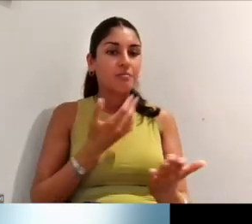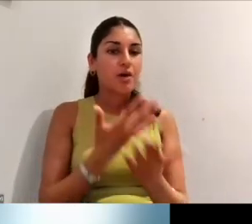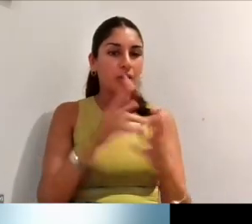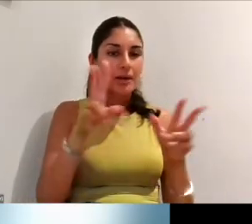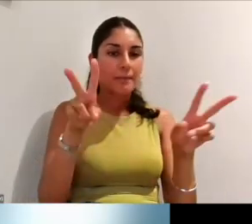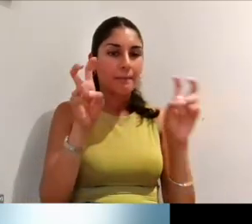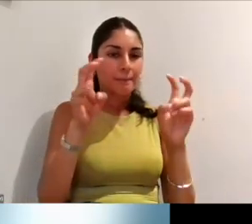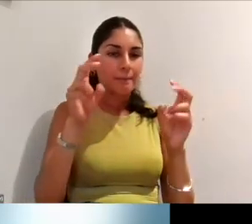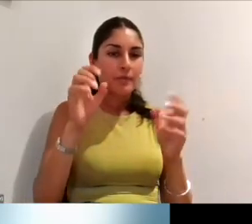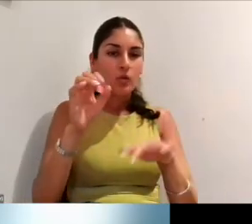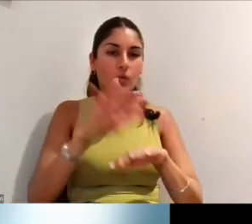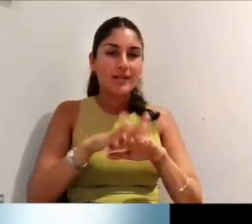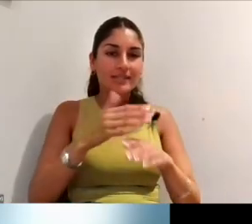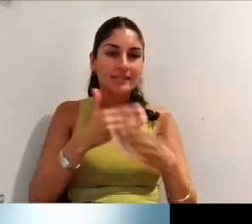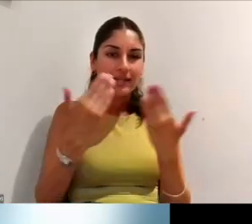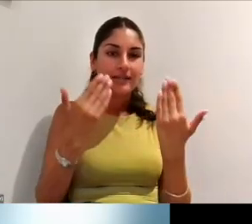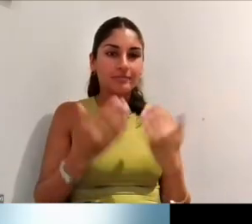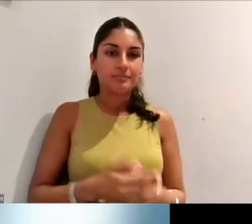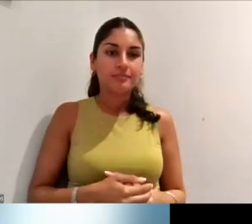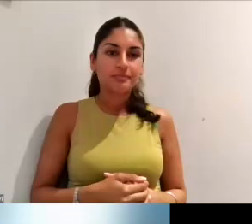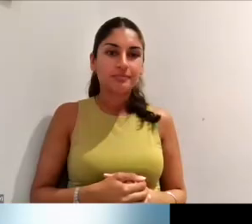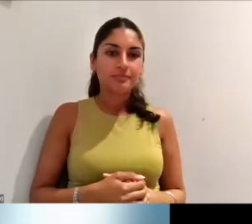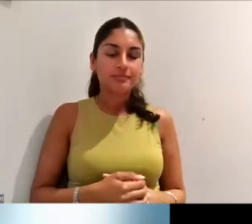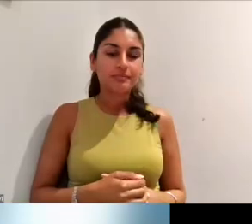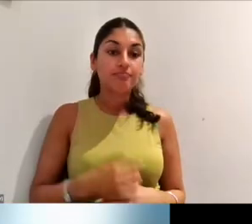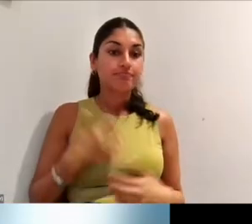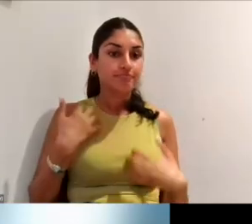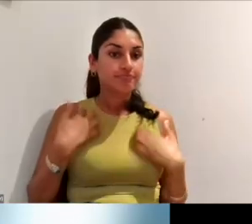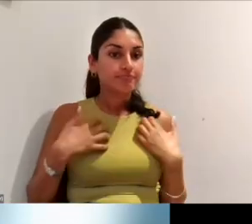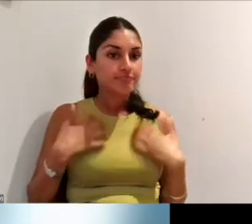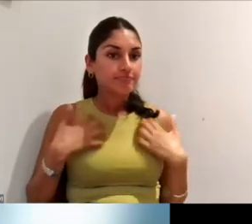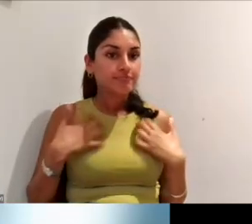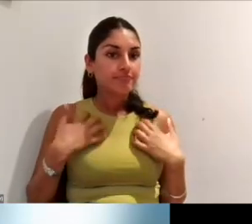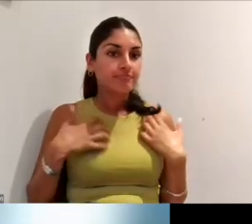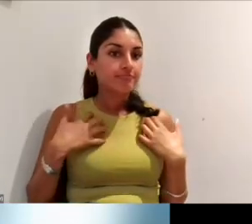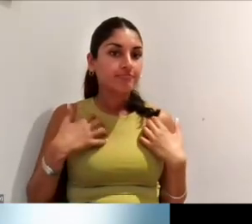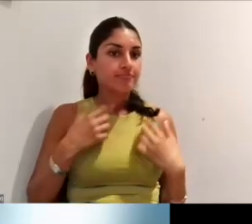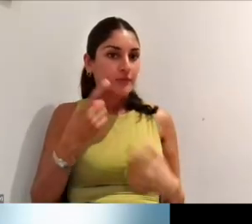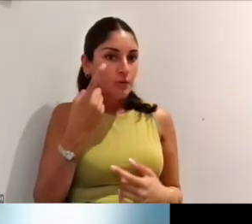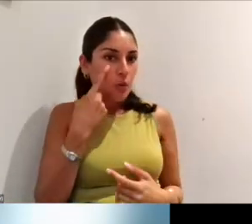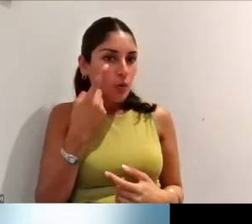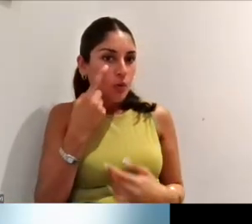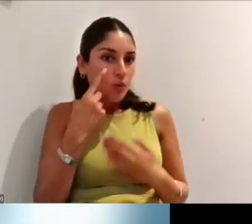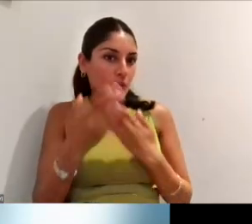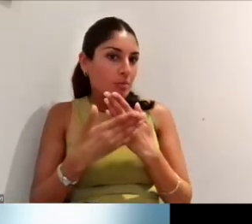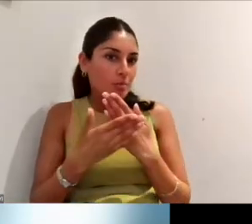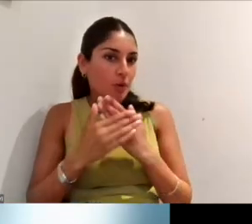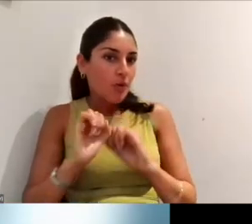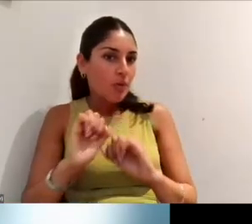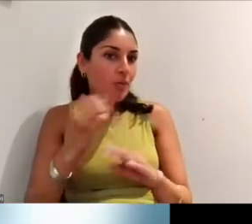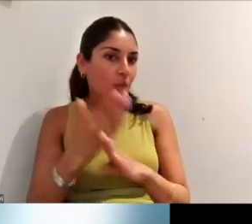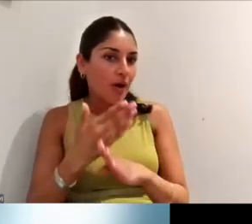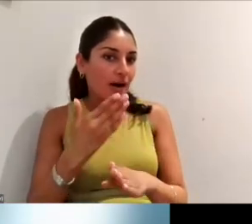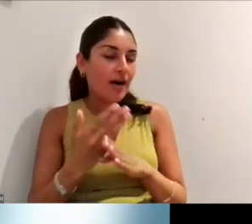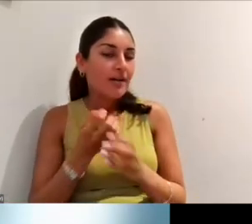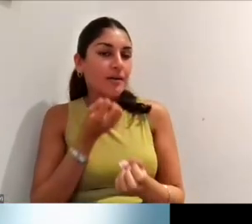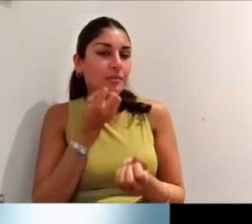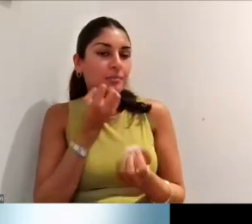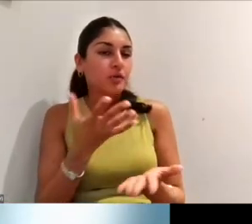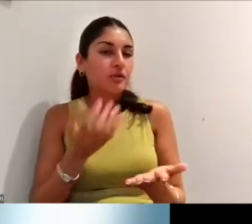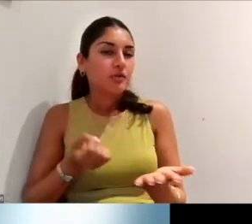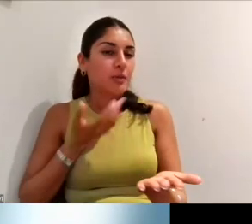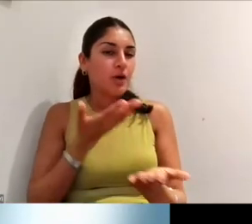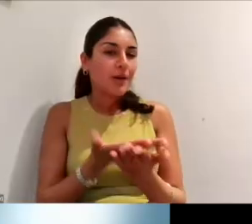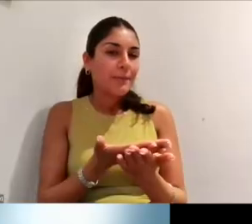also. And I'm really looking forward to hearing even more beautiful poems from